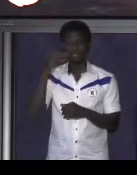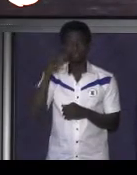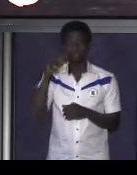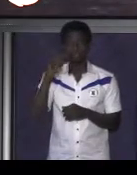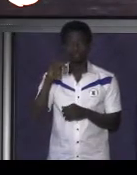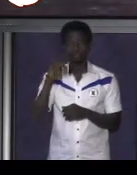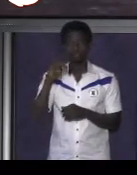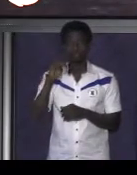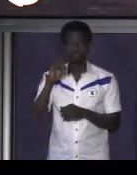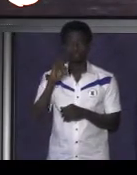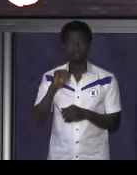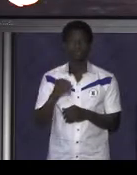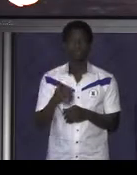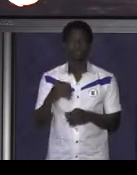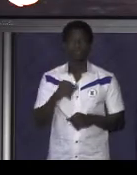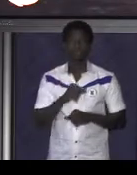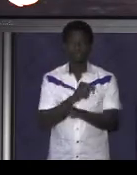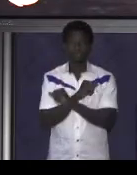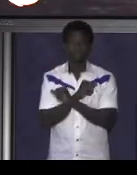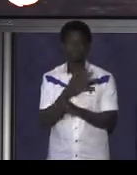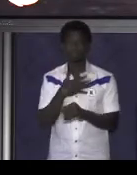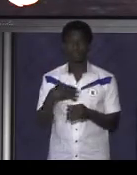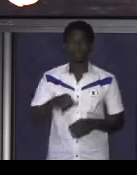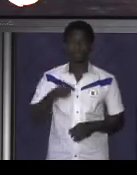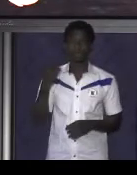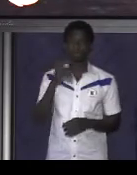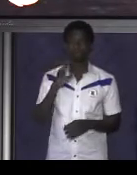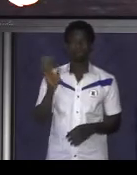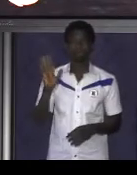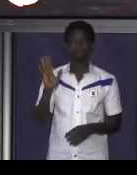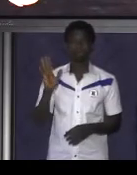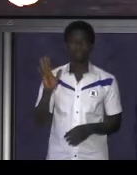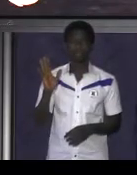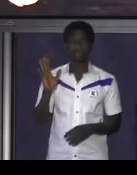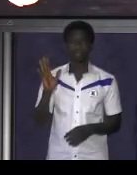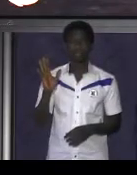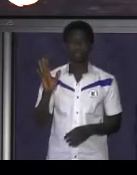loves you, and she is always proud of you. Bye.